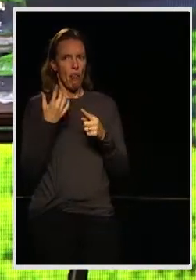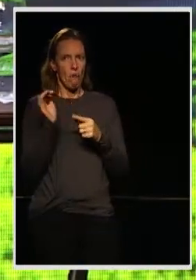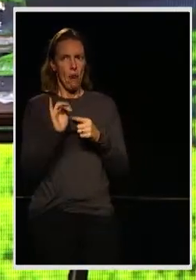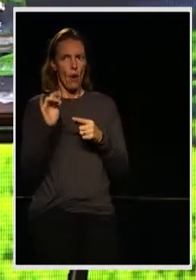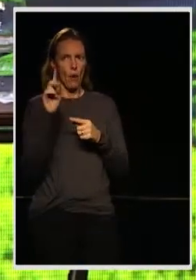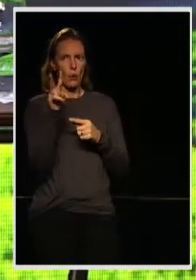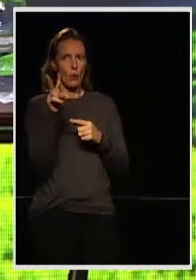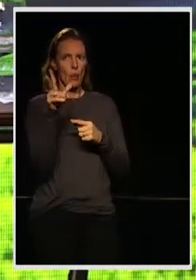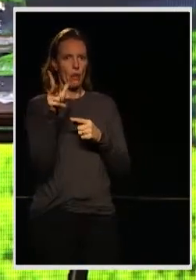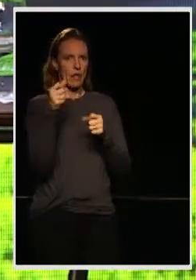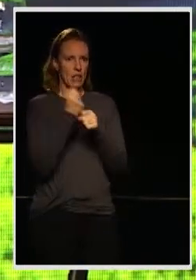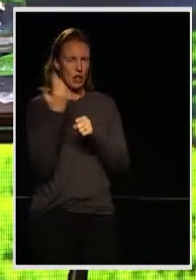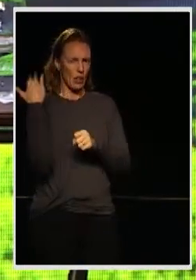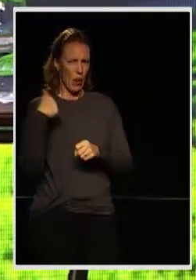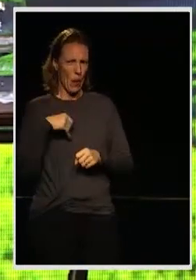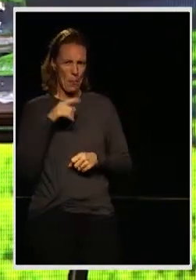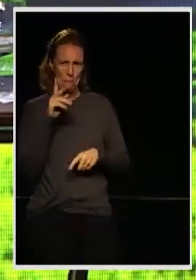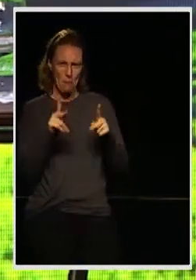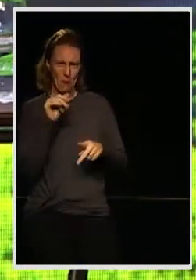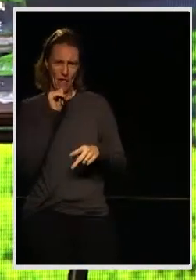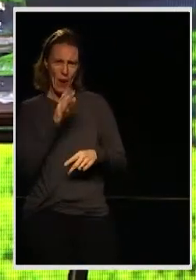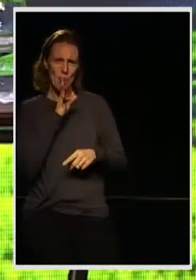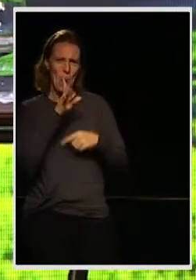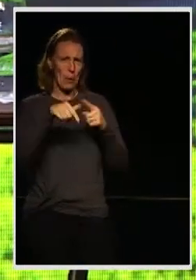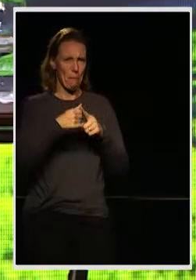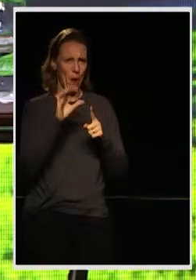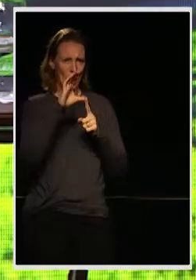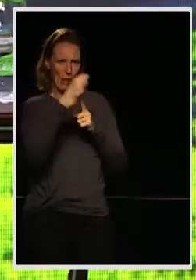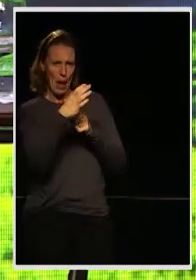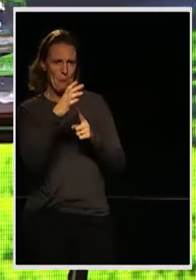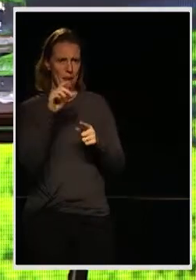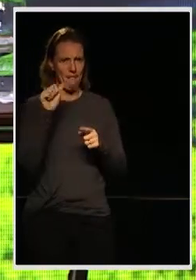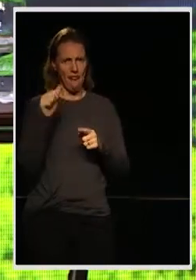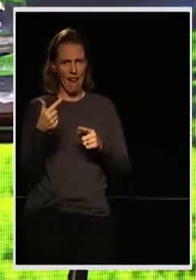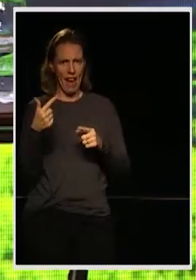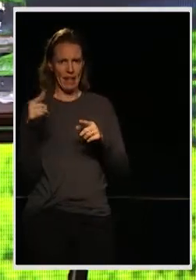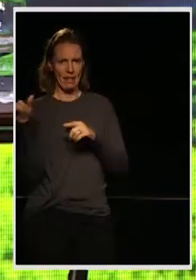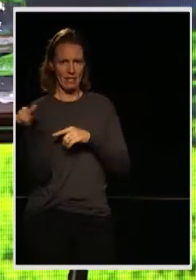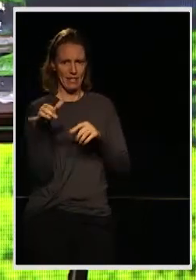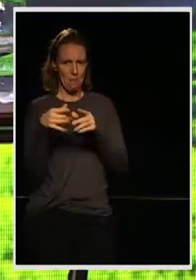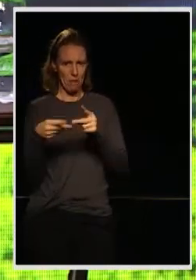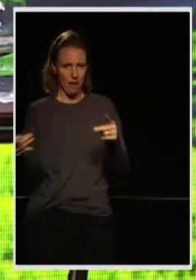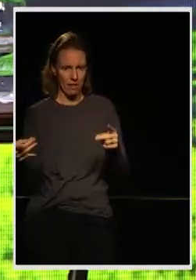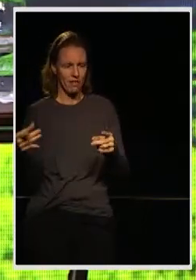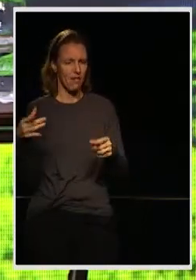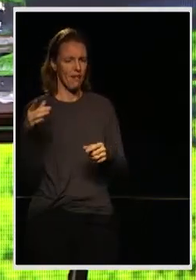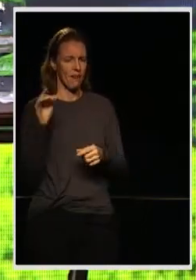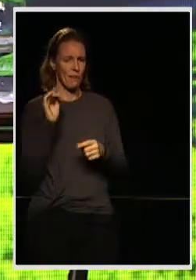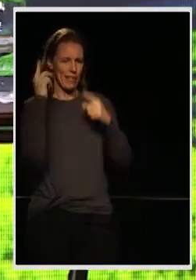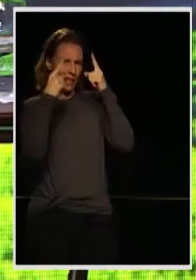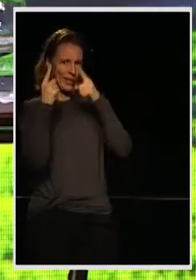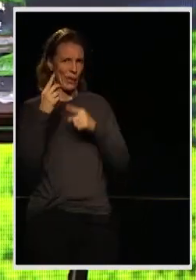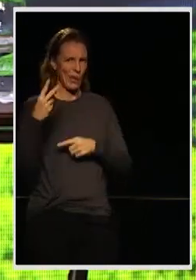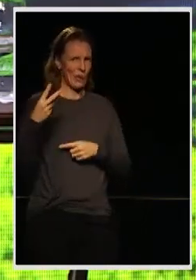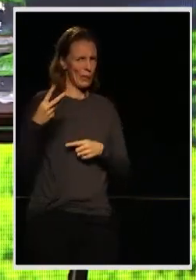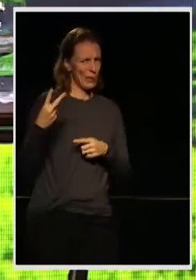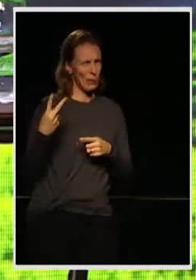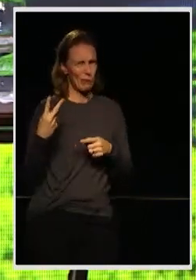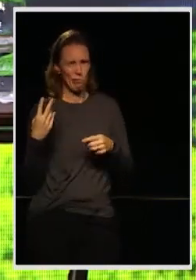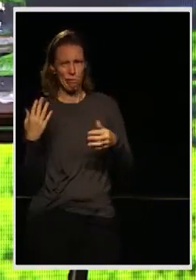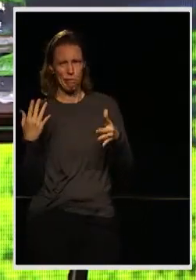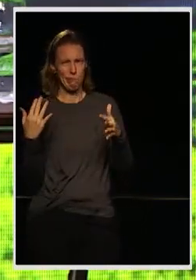2-3 years ago, people would not talk about climate and agriculture in the same sentence. It was considered too tricky, too